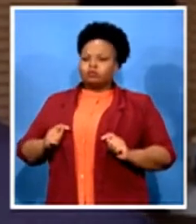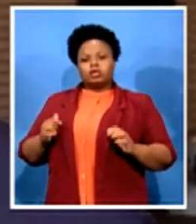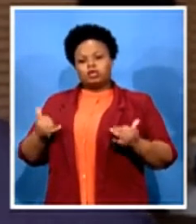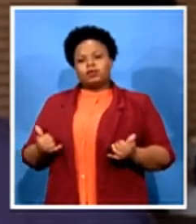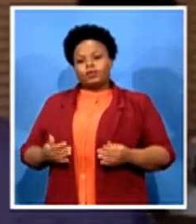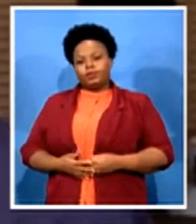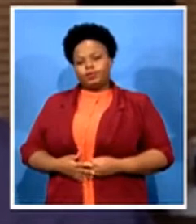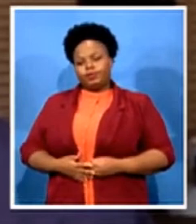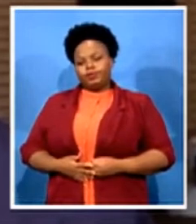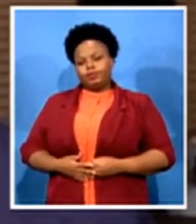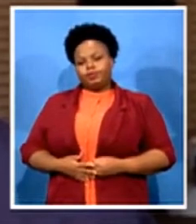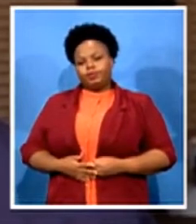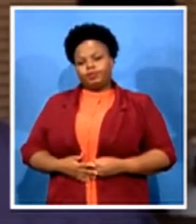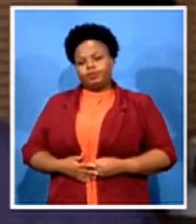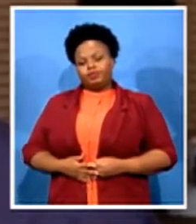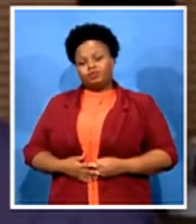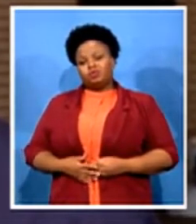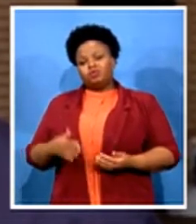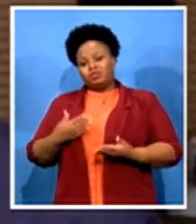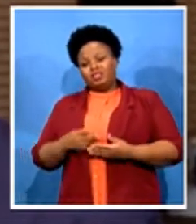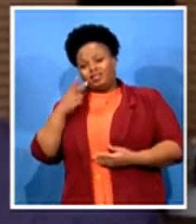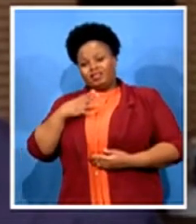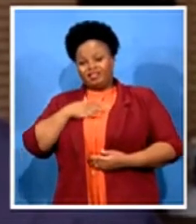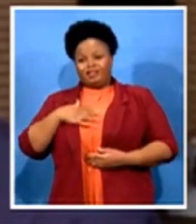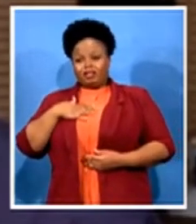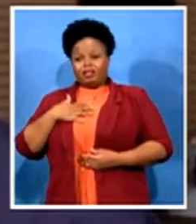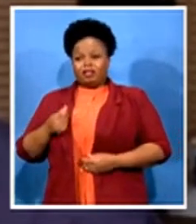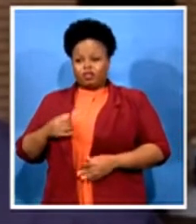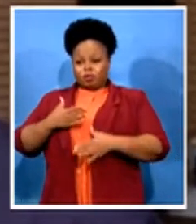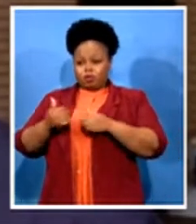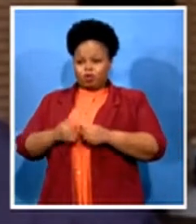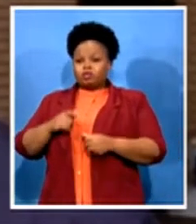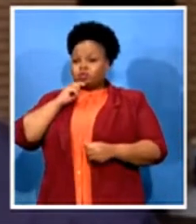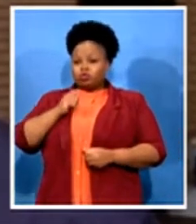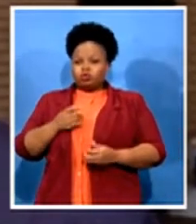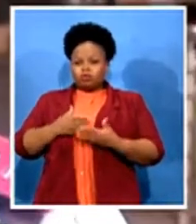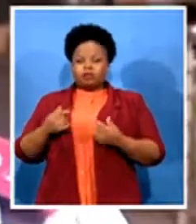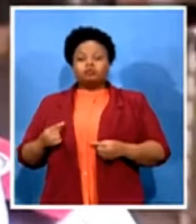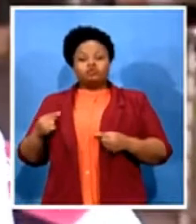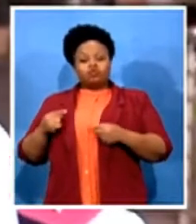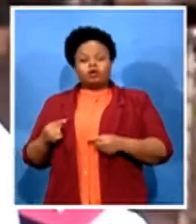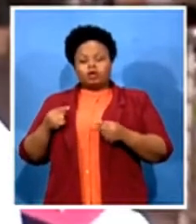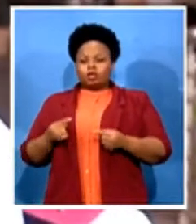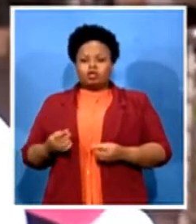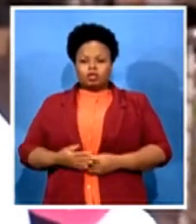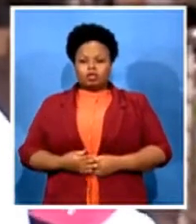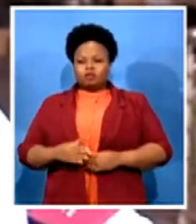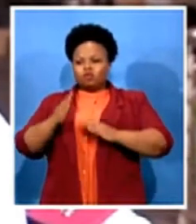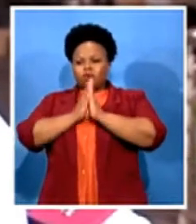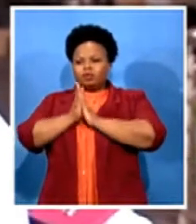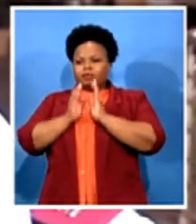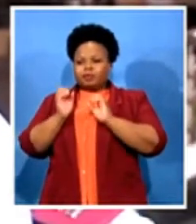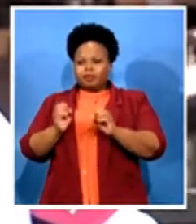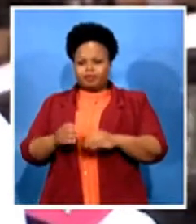it amongst the colleagues that we are actually struggling a little bit to keep our motivation up. We've been receiving a lot of